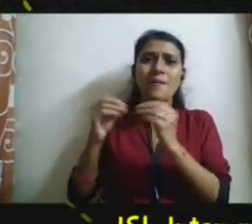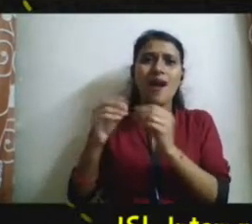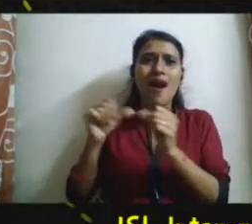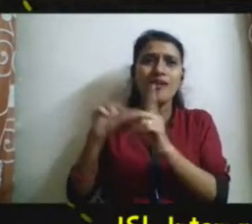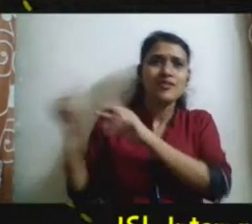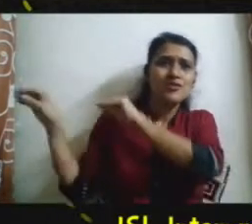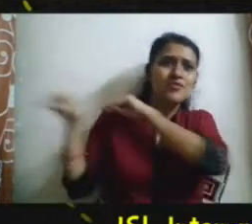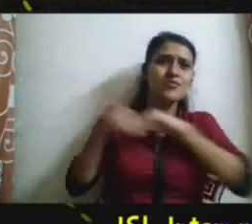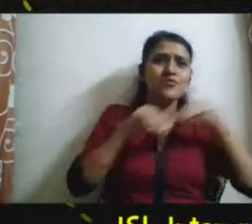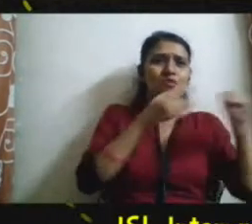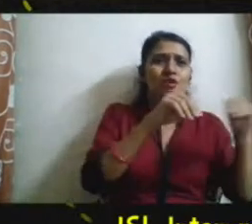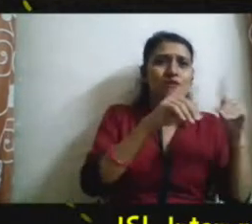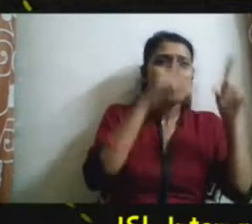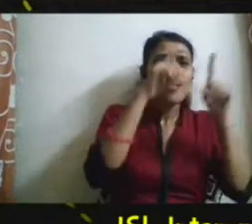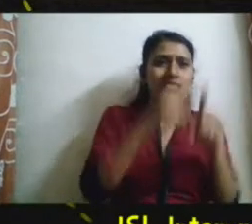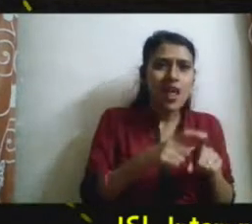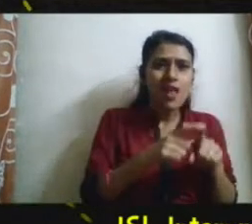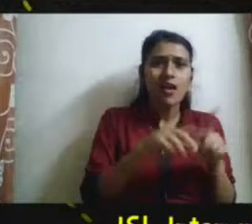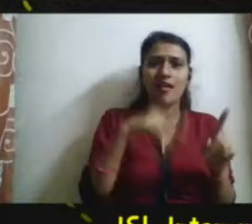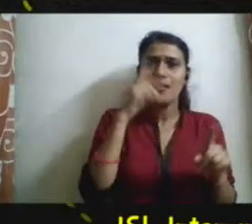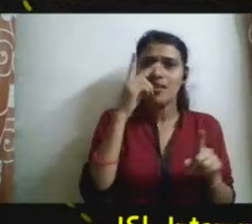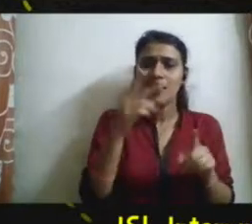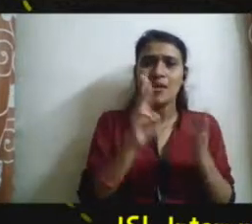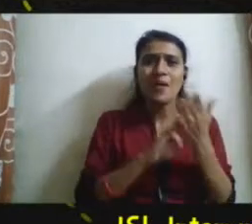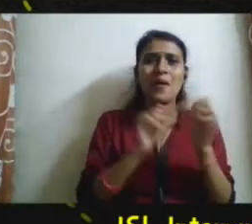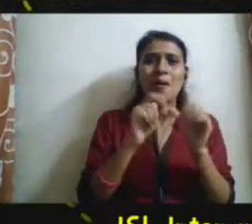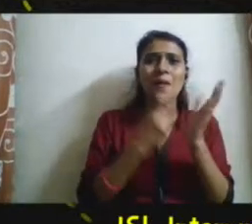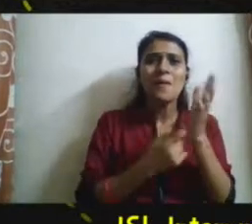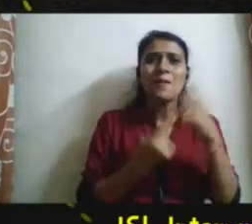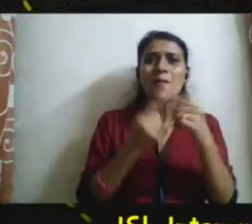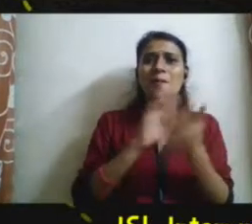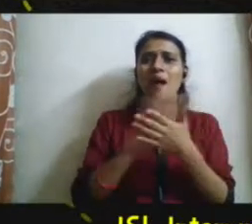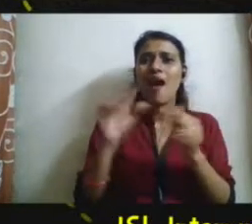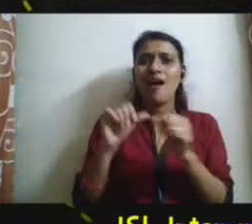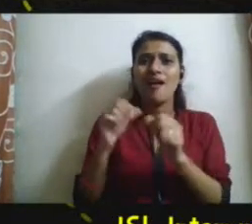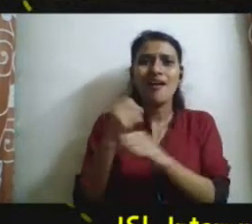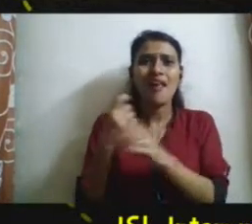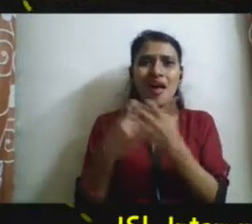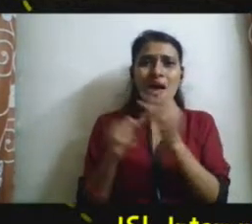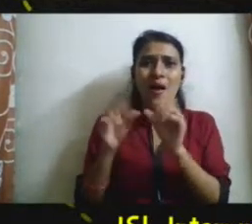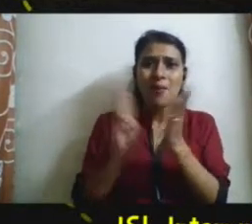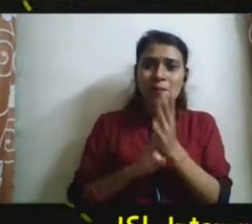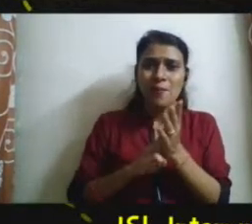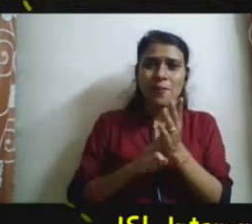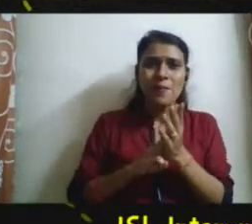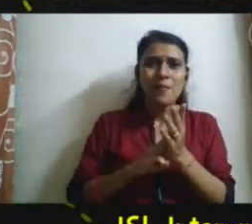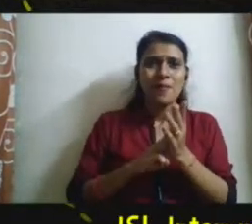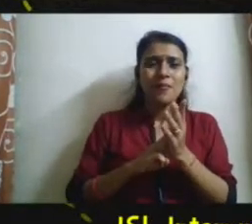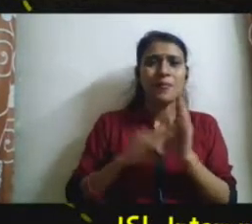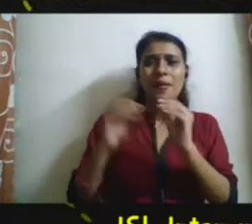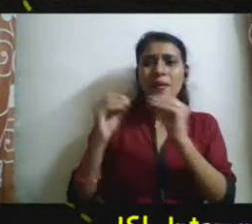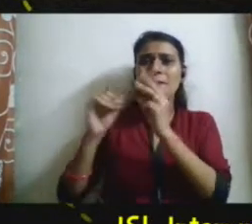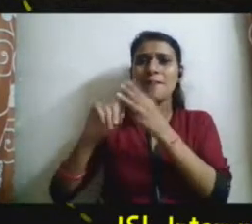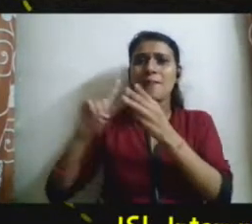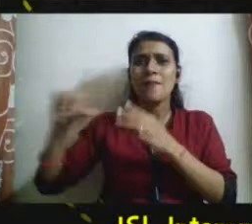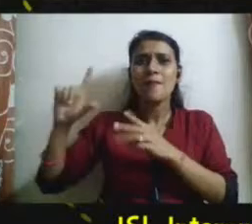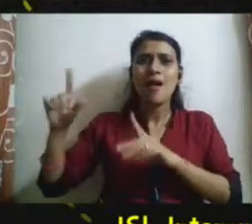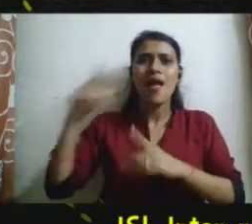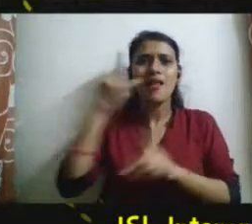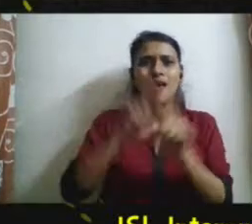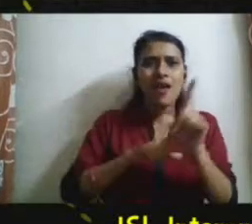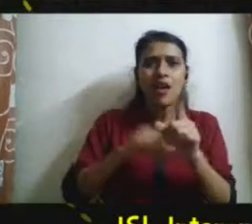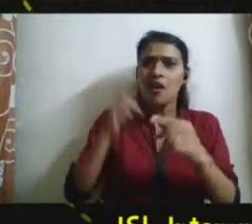was also able to see Martha Graham's ballet company. I was listening to troops coming from all over the